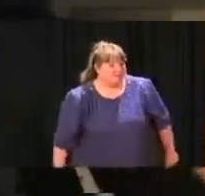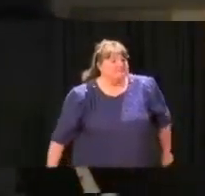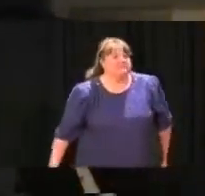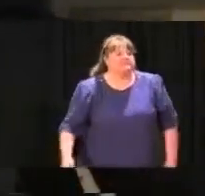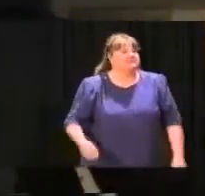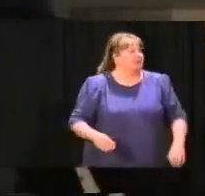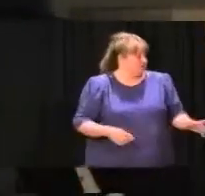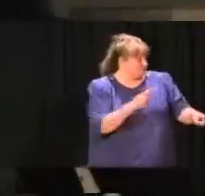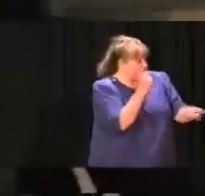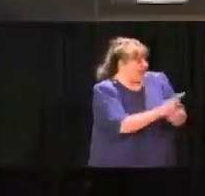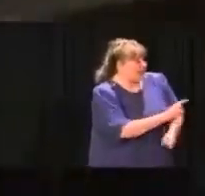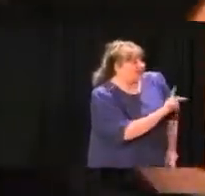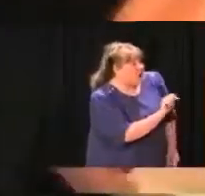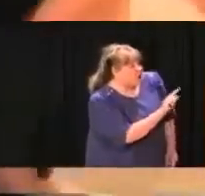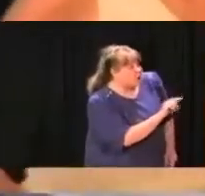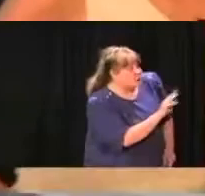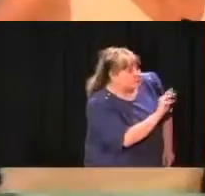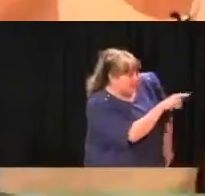Straight, presume.